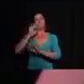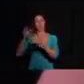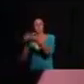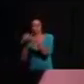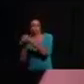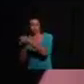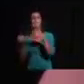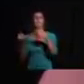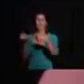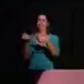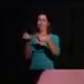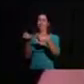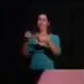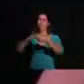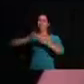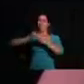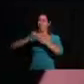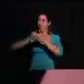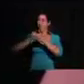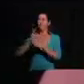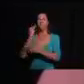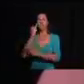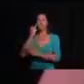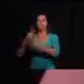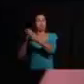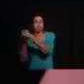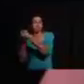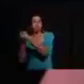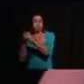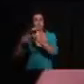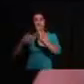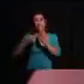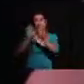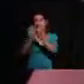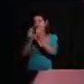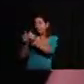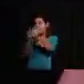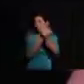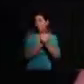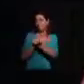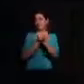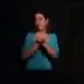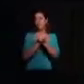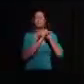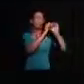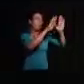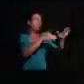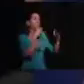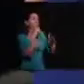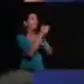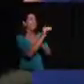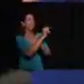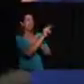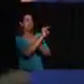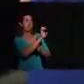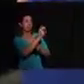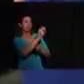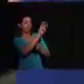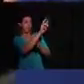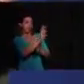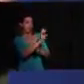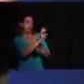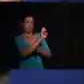they're properly supported, and that takes people working together. Excellent, Anne-Marie. Now, there have been a lot of changes